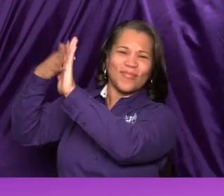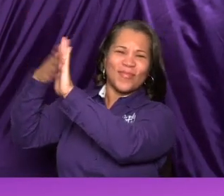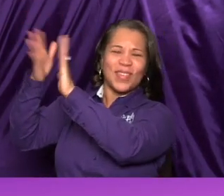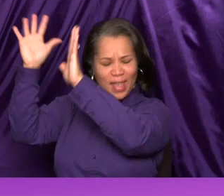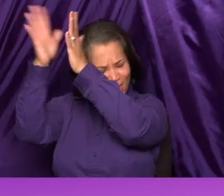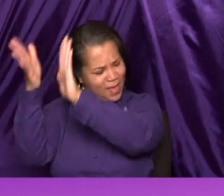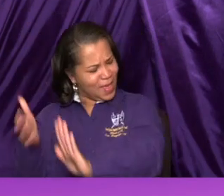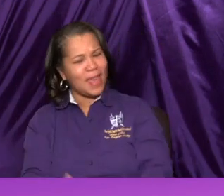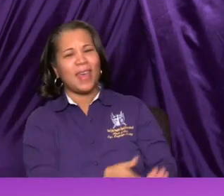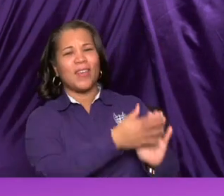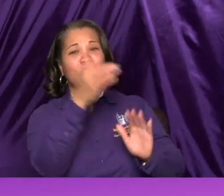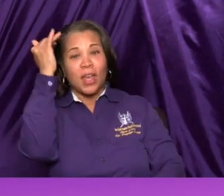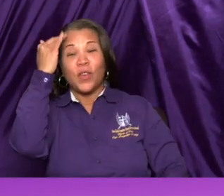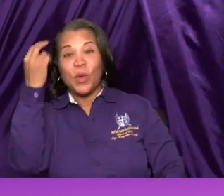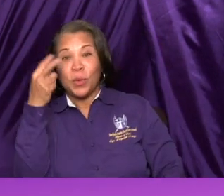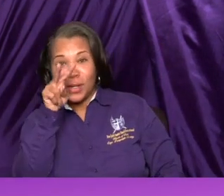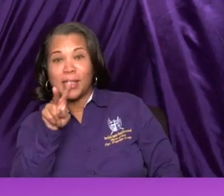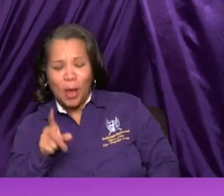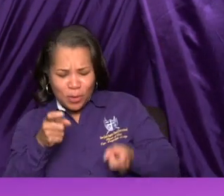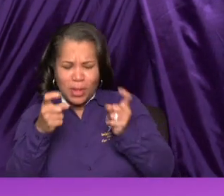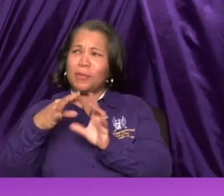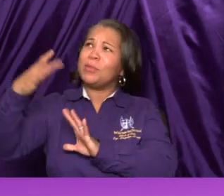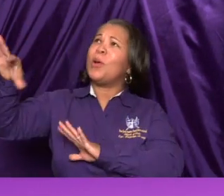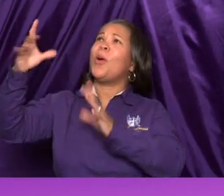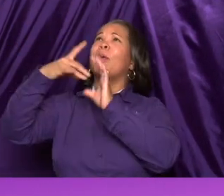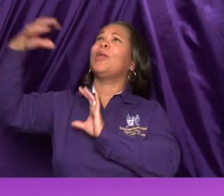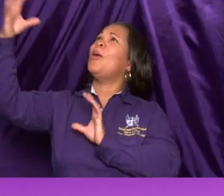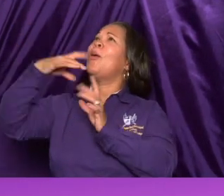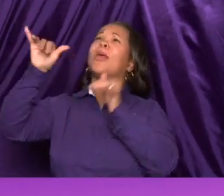If you know that he saw you, give him some glory.